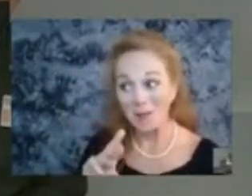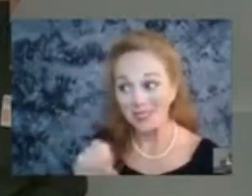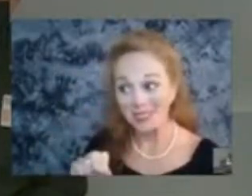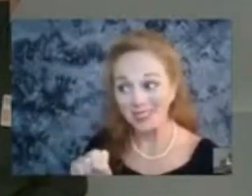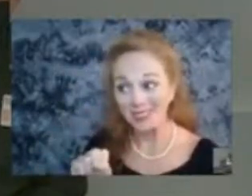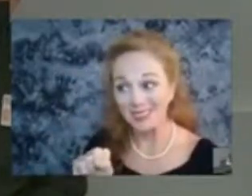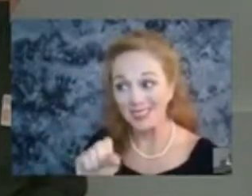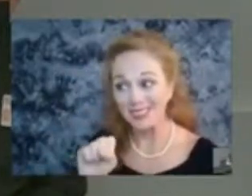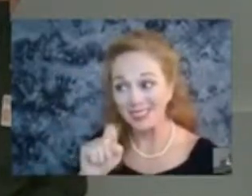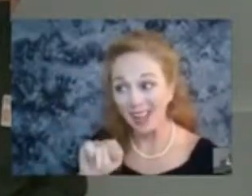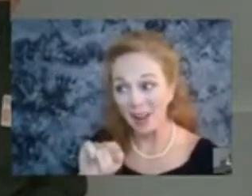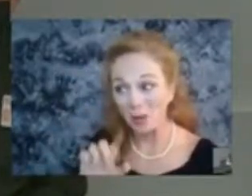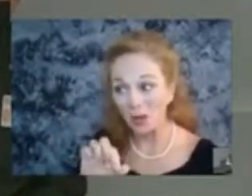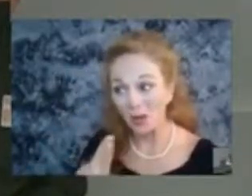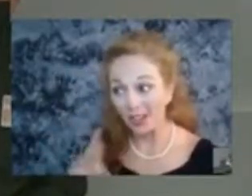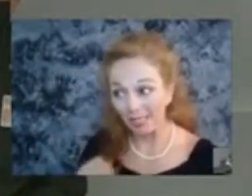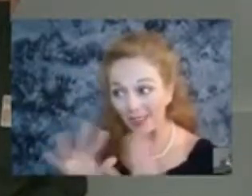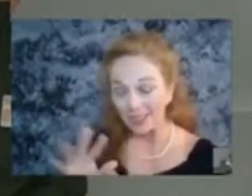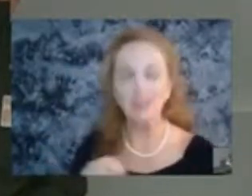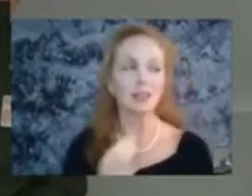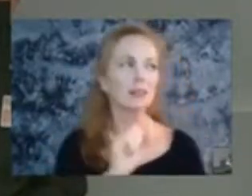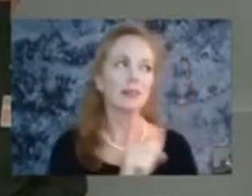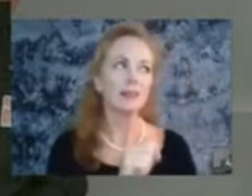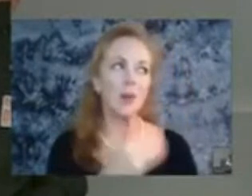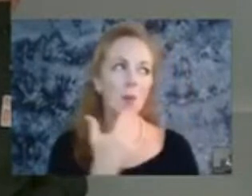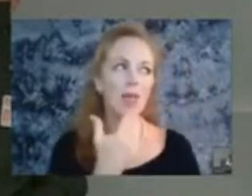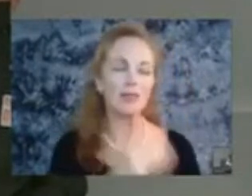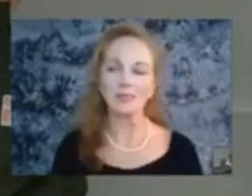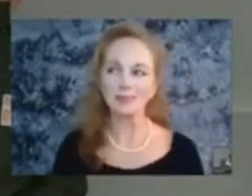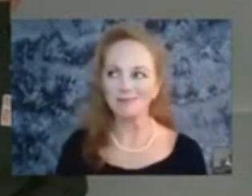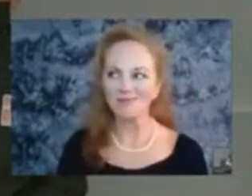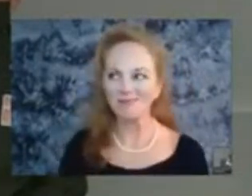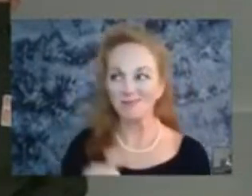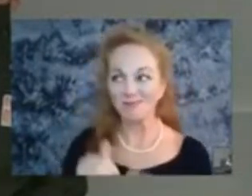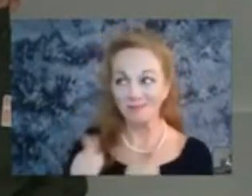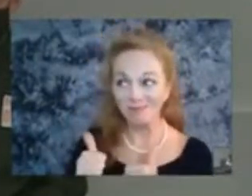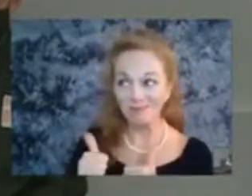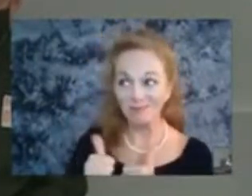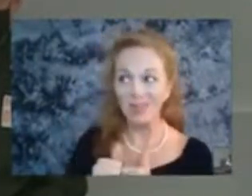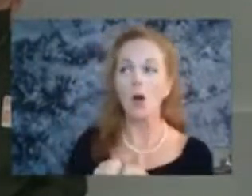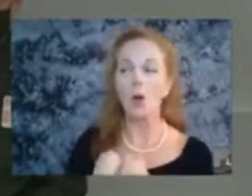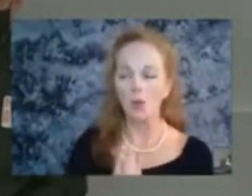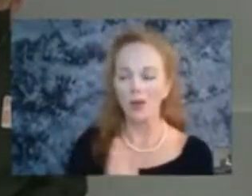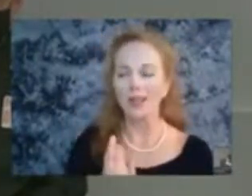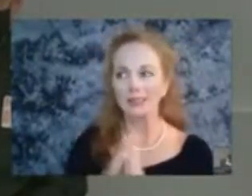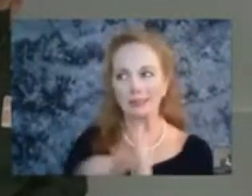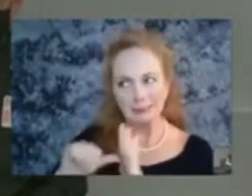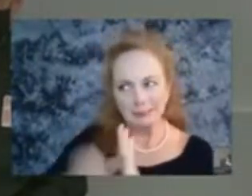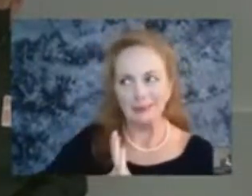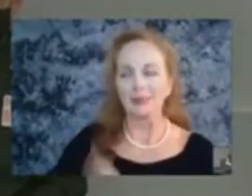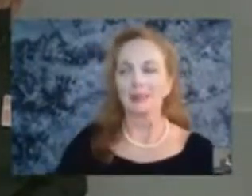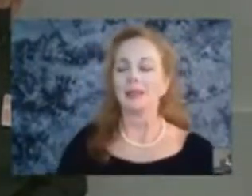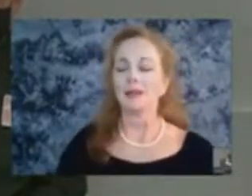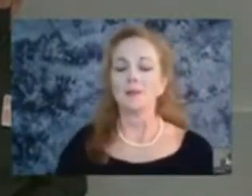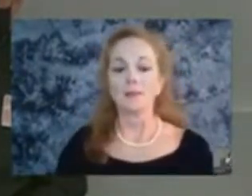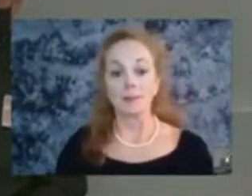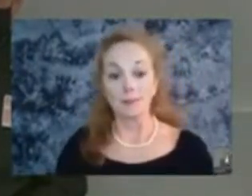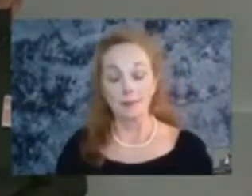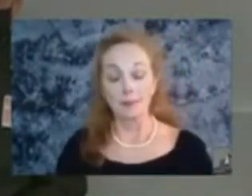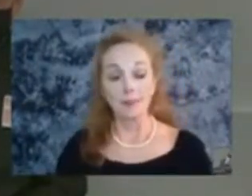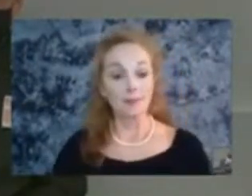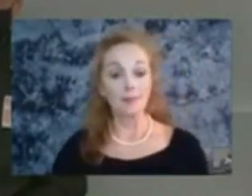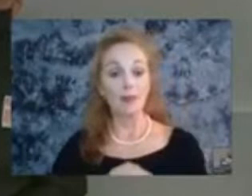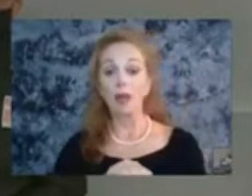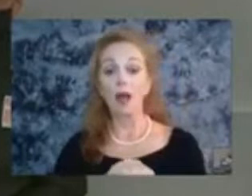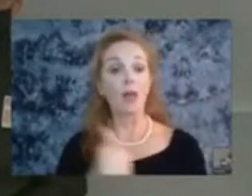clear? No, I think you've Okay. done very well. Did I beat that one hard enough? Okay, so another comment, the topic that came up